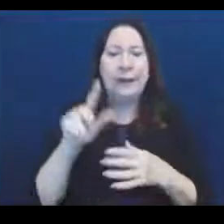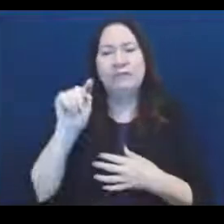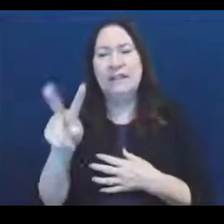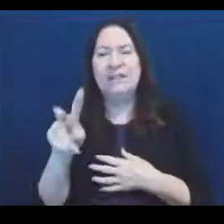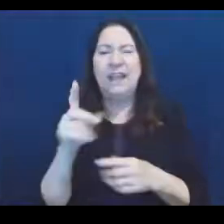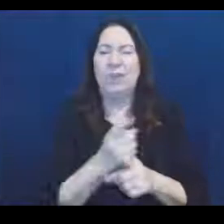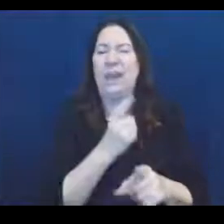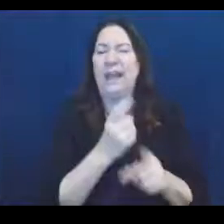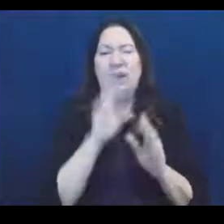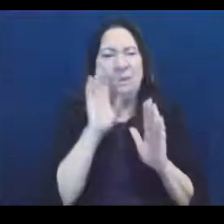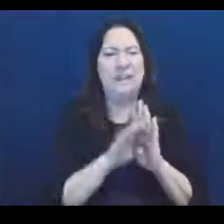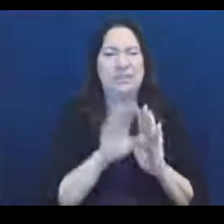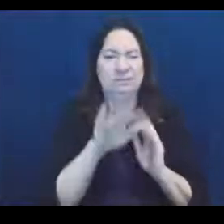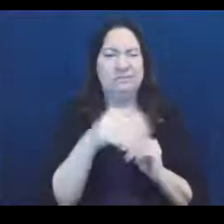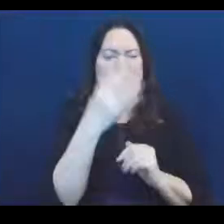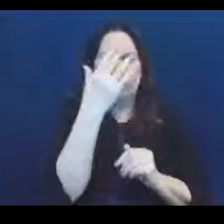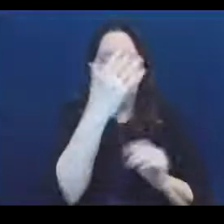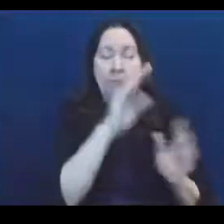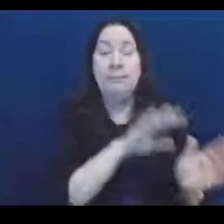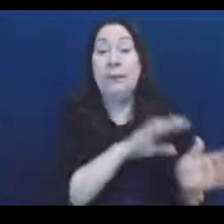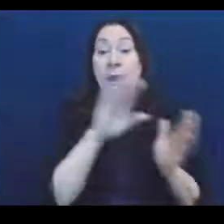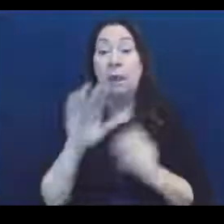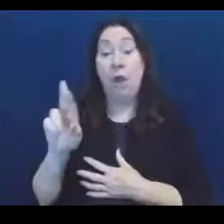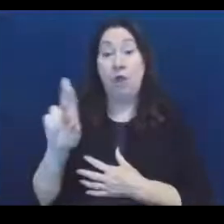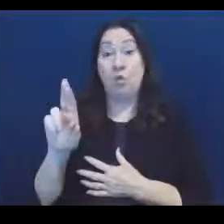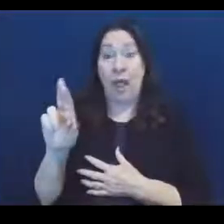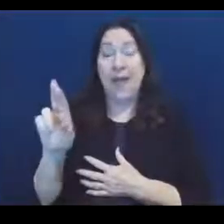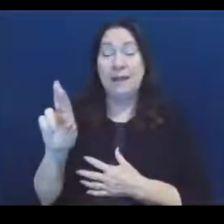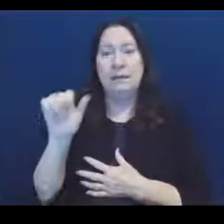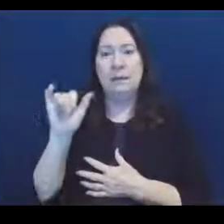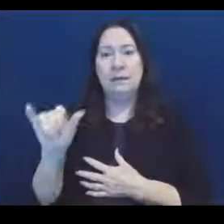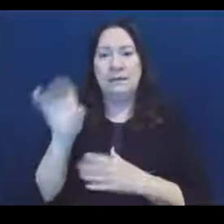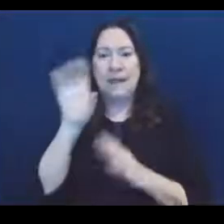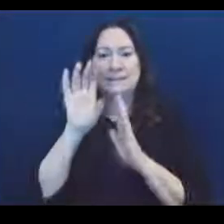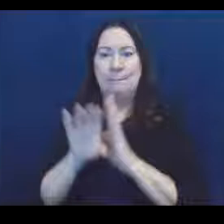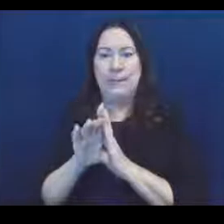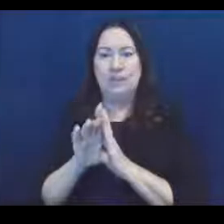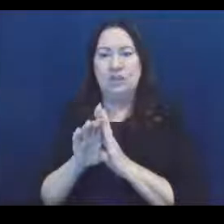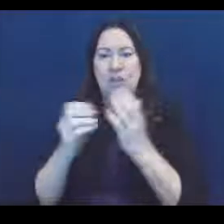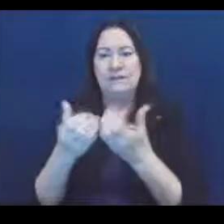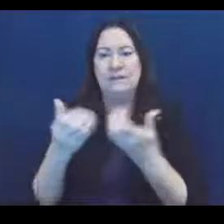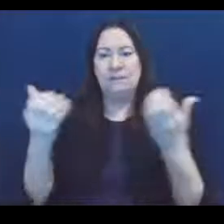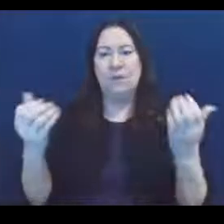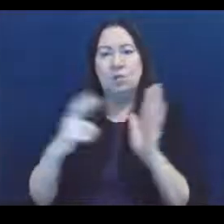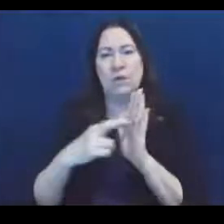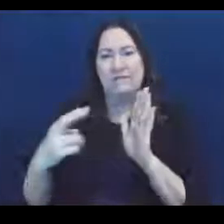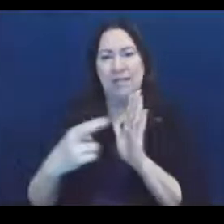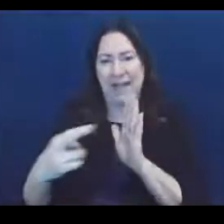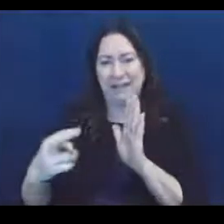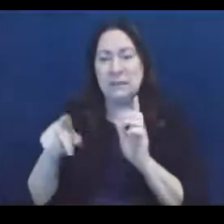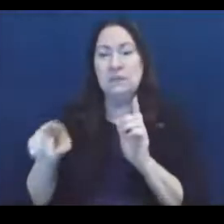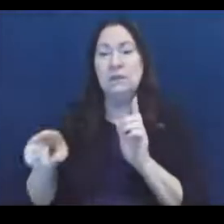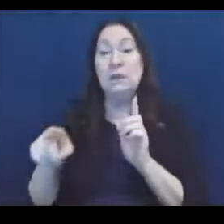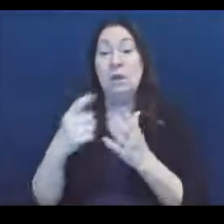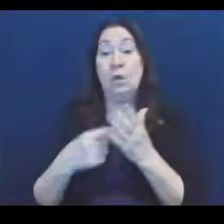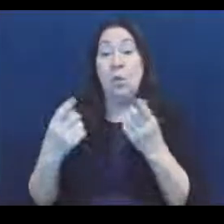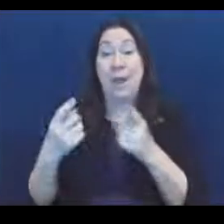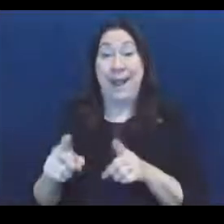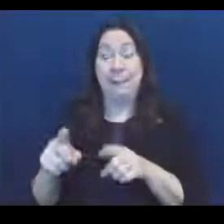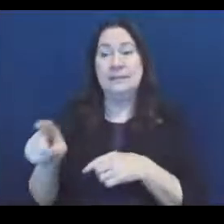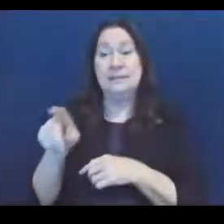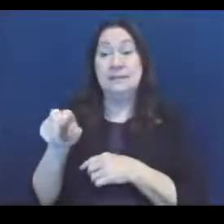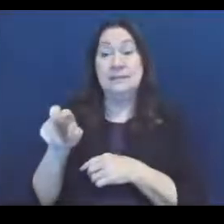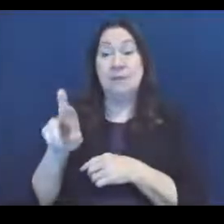On the right is a special type of radar image called differential reflectivity. What this actually does is the radar